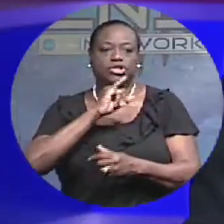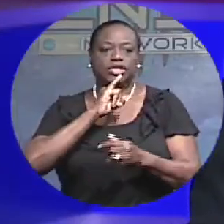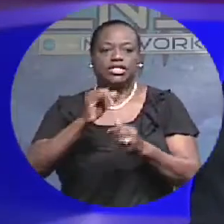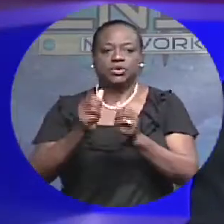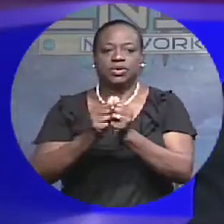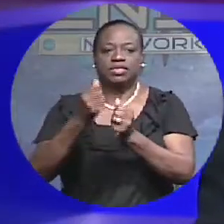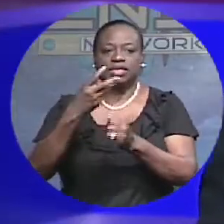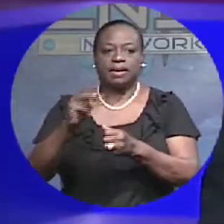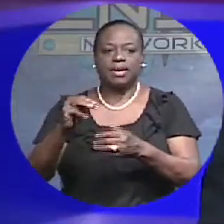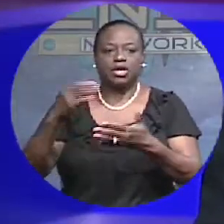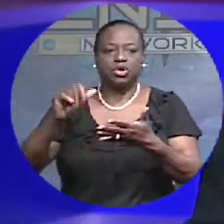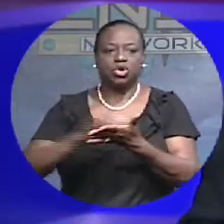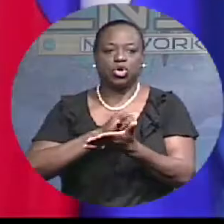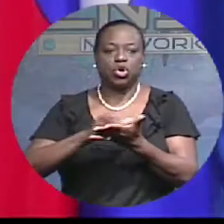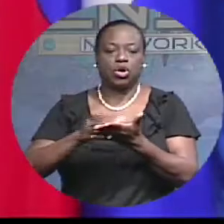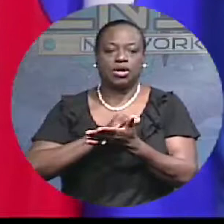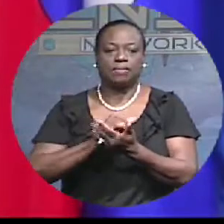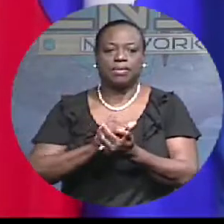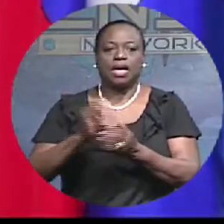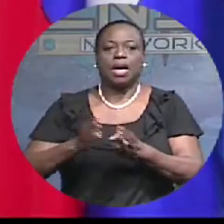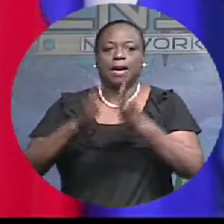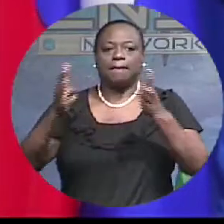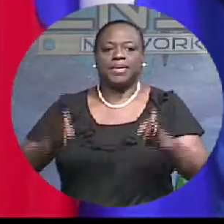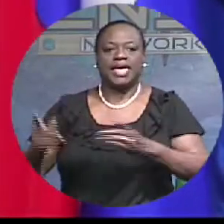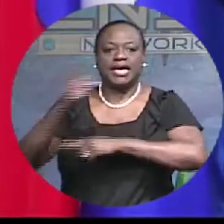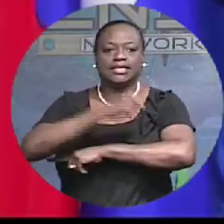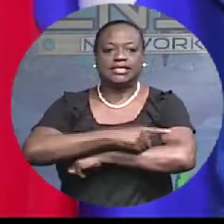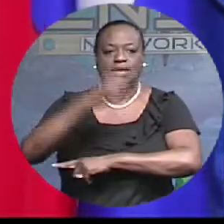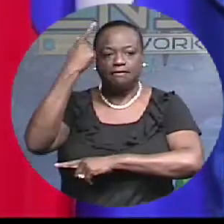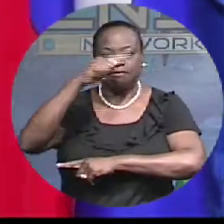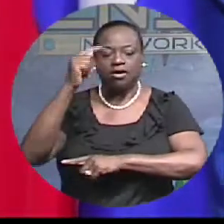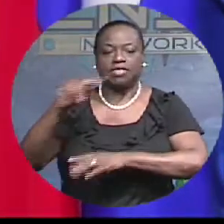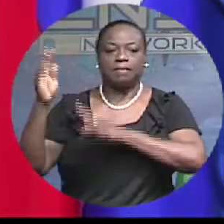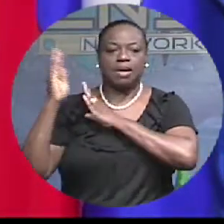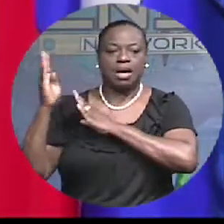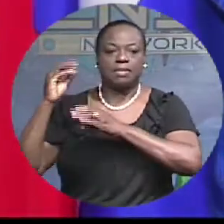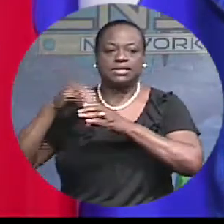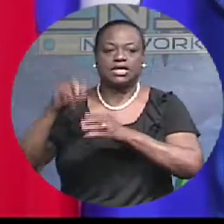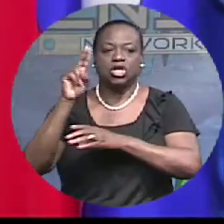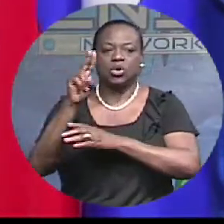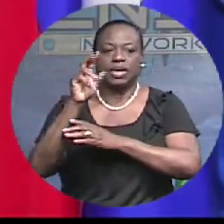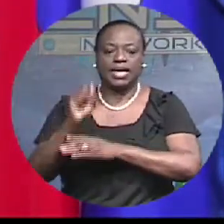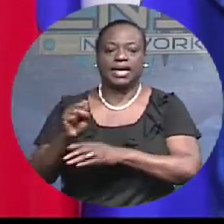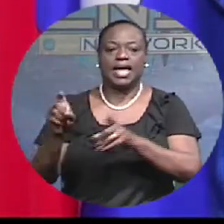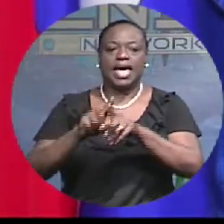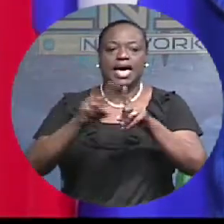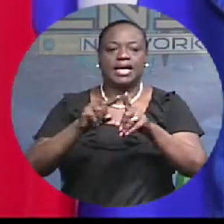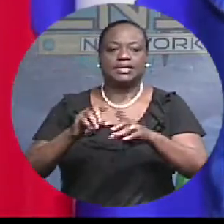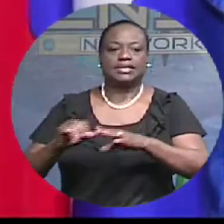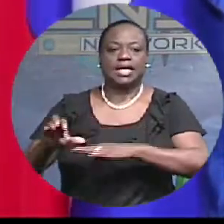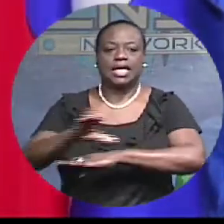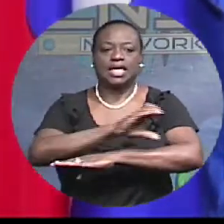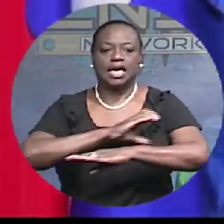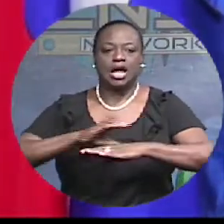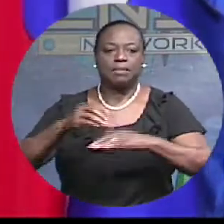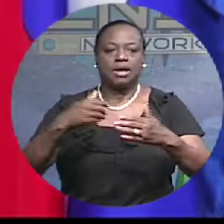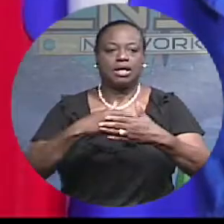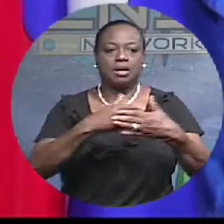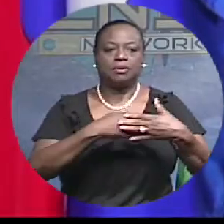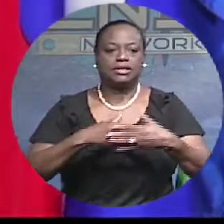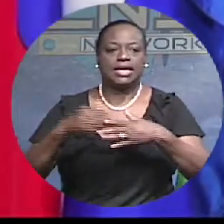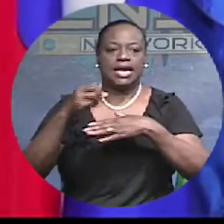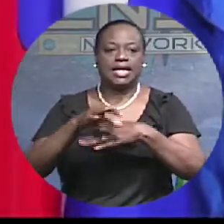discussions in New York. A big day for the Bahamas at the United Nations as the Caribbean community lends its support on a